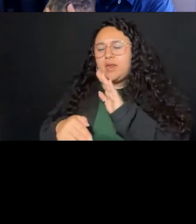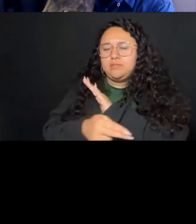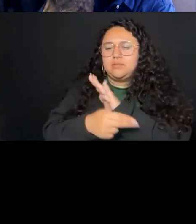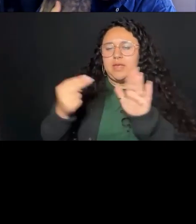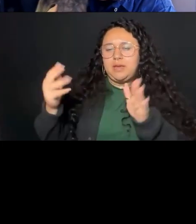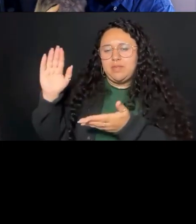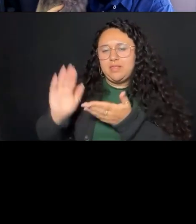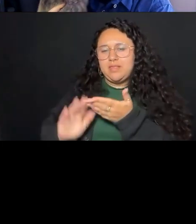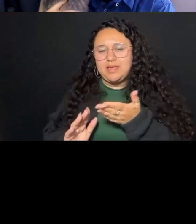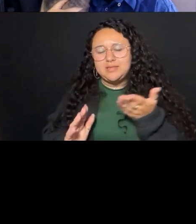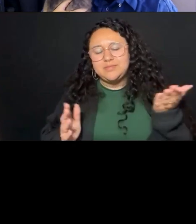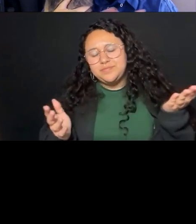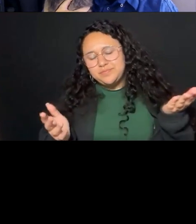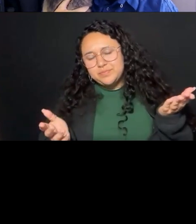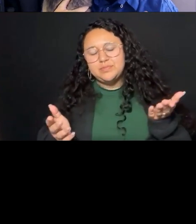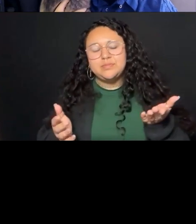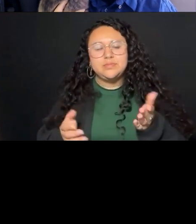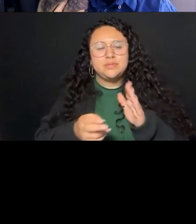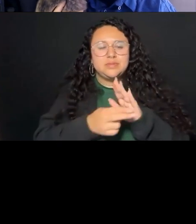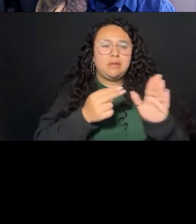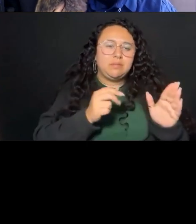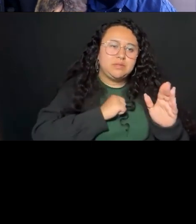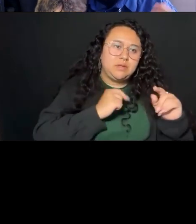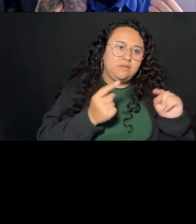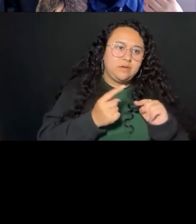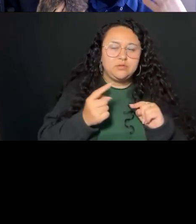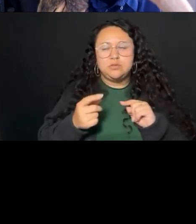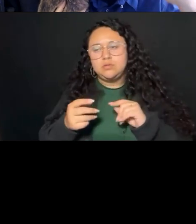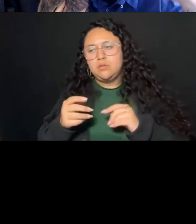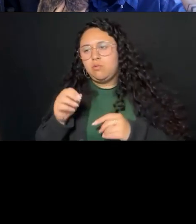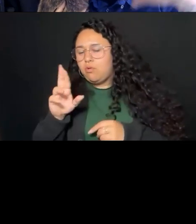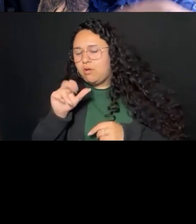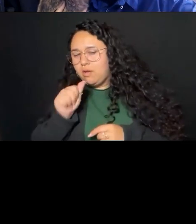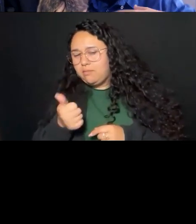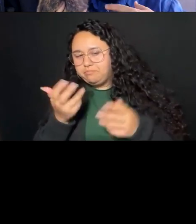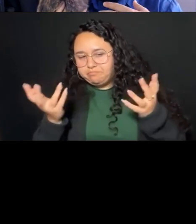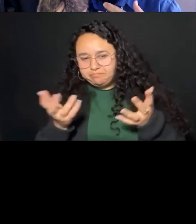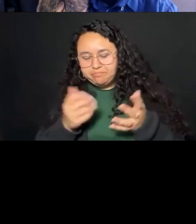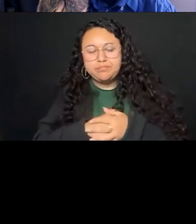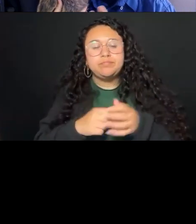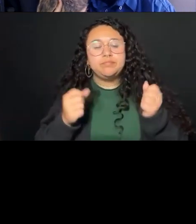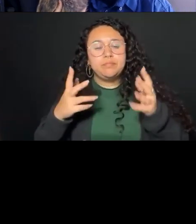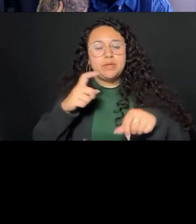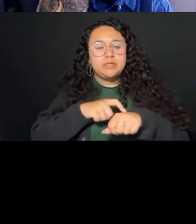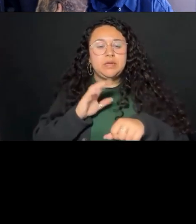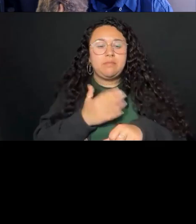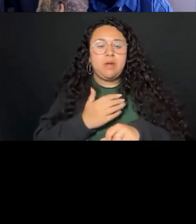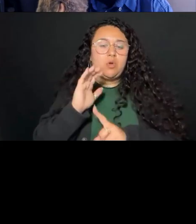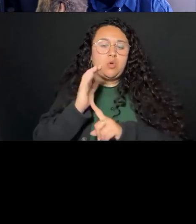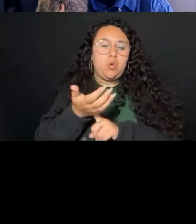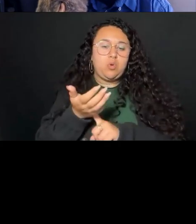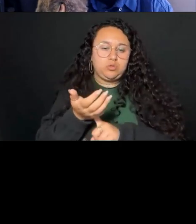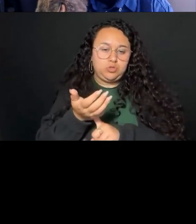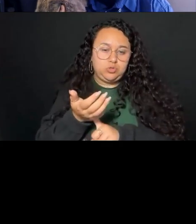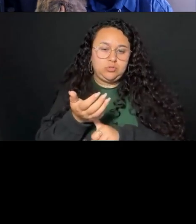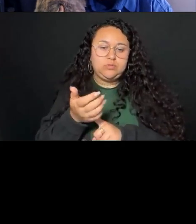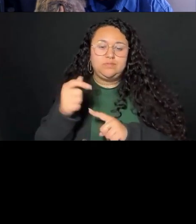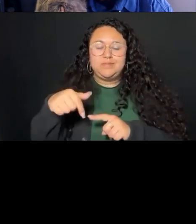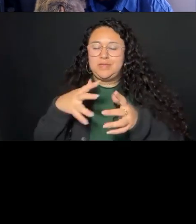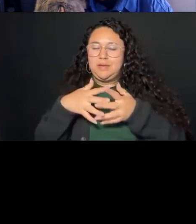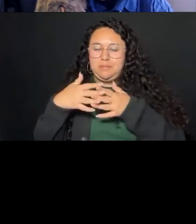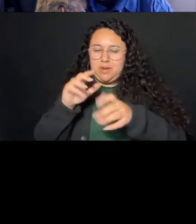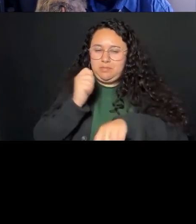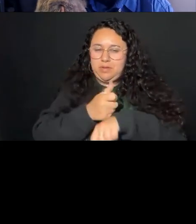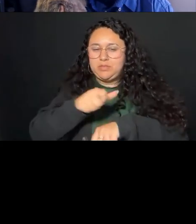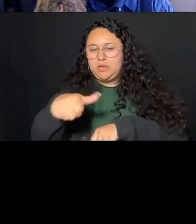Um, So a lot of times in our culture, and this is all American based, other cultures or other